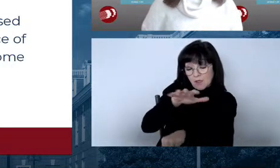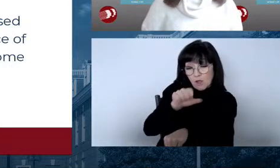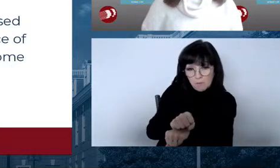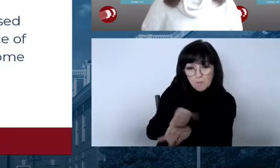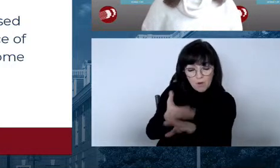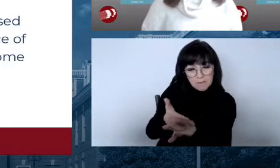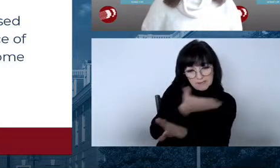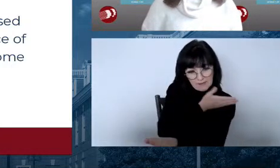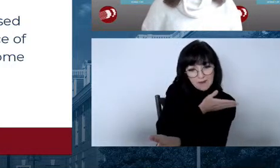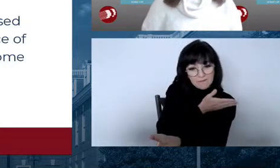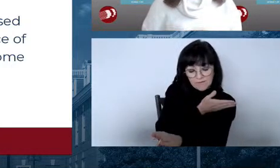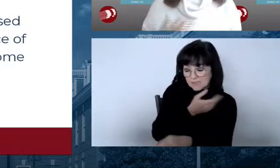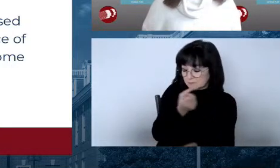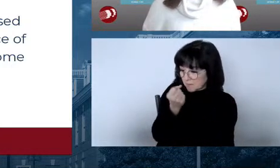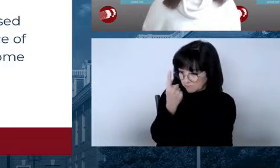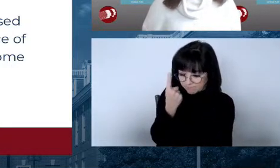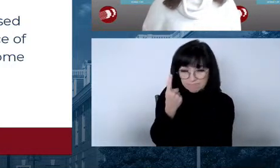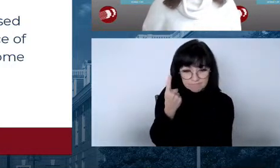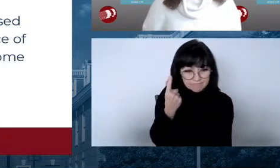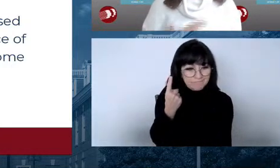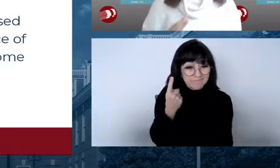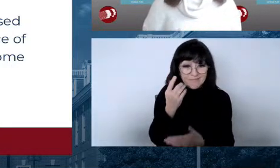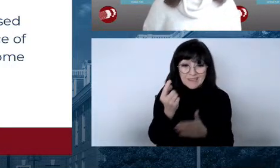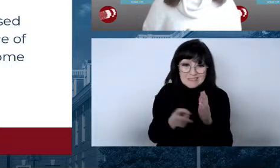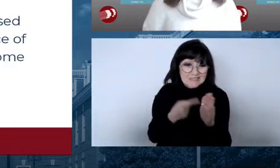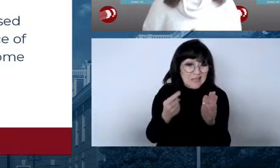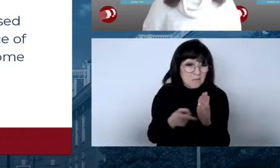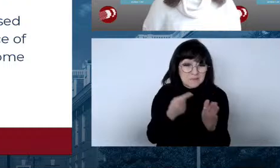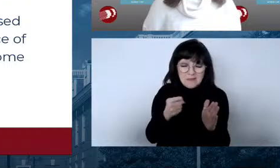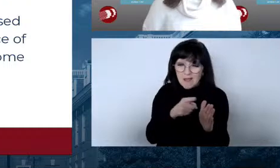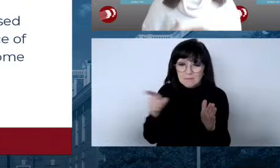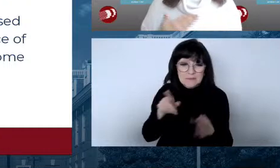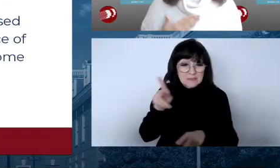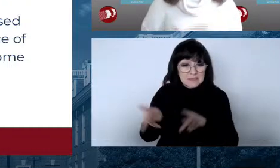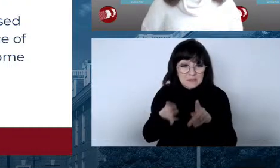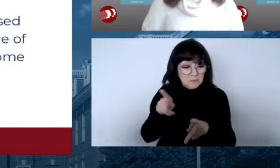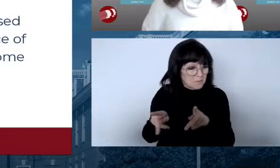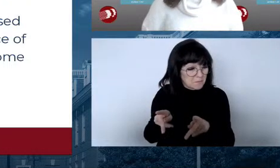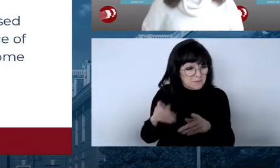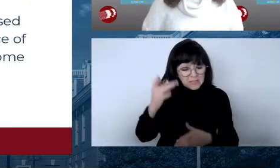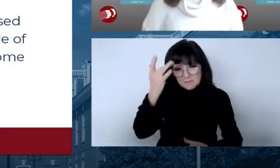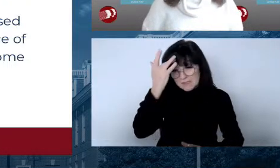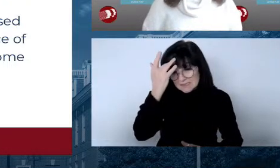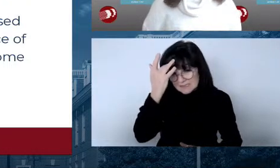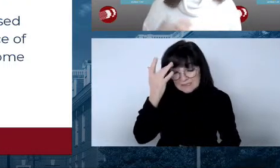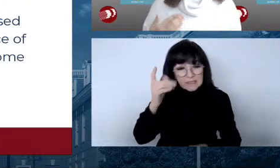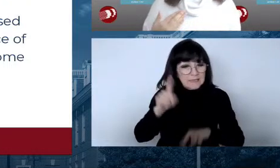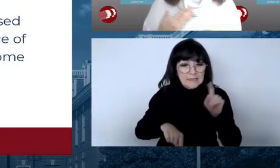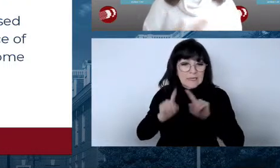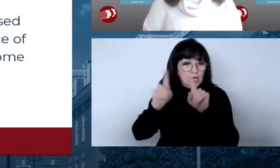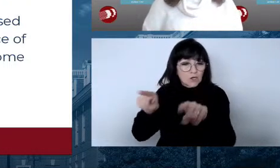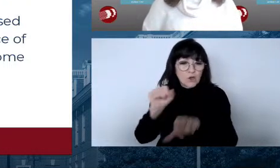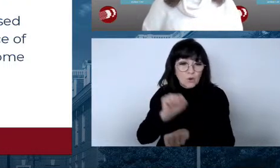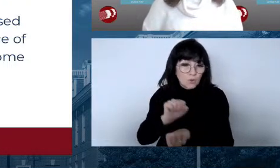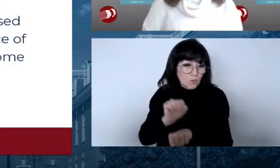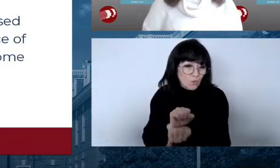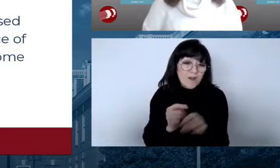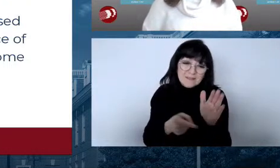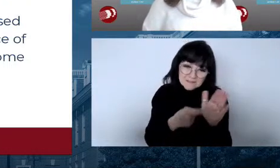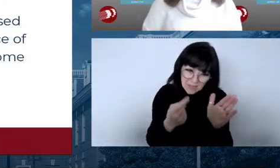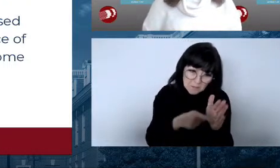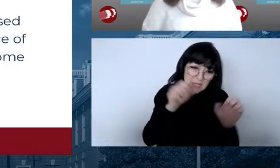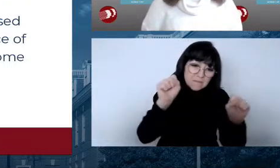that are beyond control, including people getting sick and being unable to go to work, we may have appointments canceled. You may be waiting